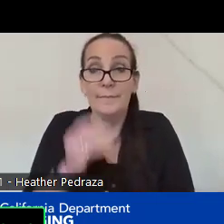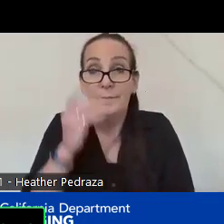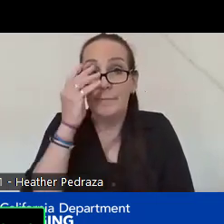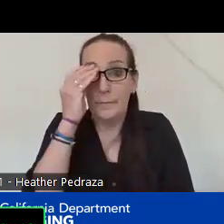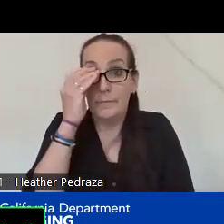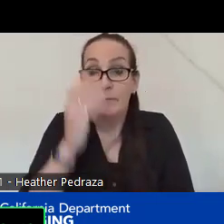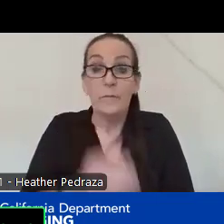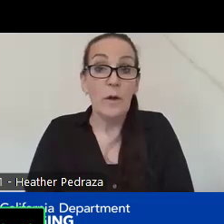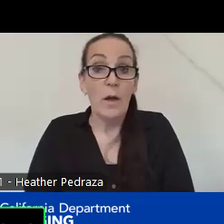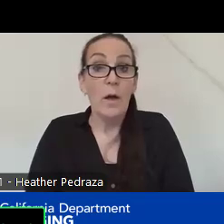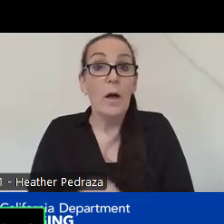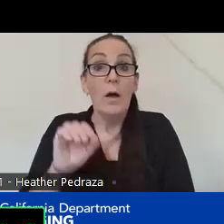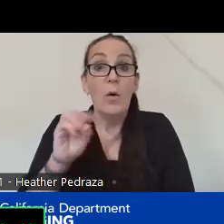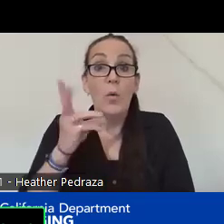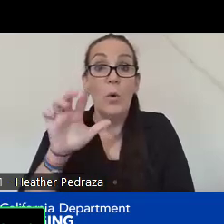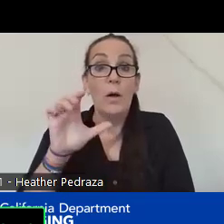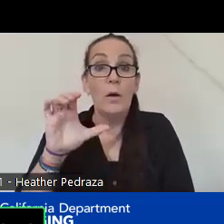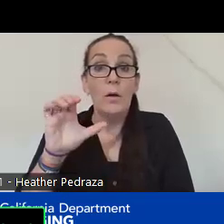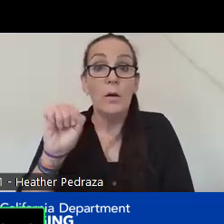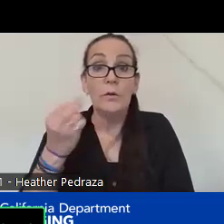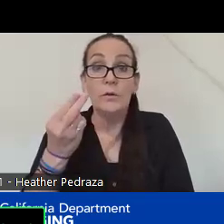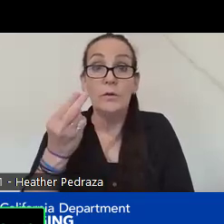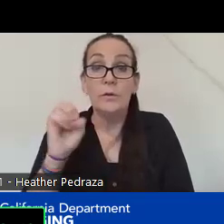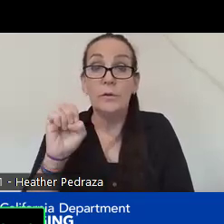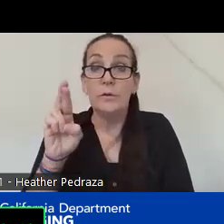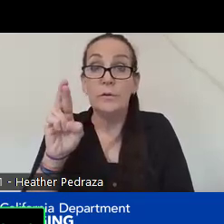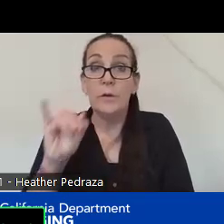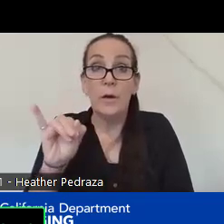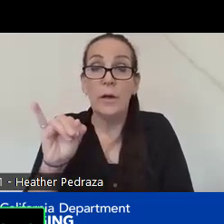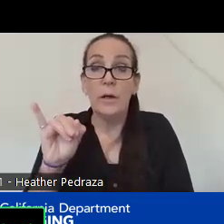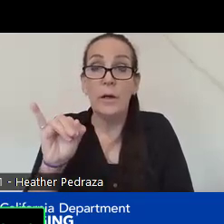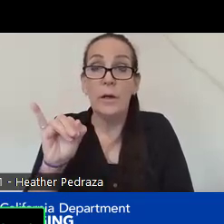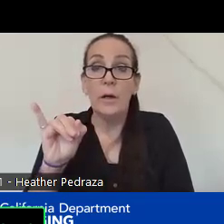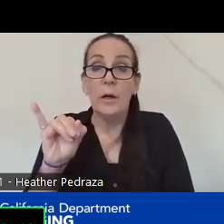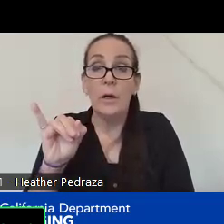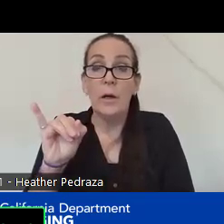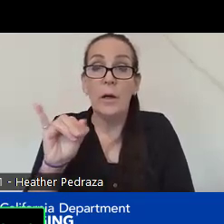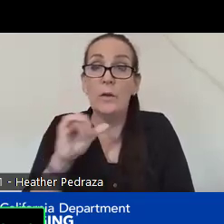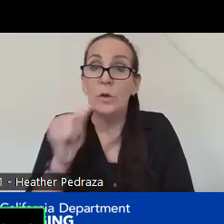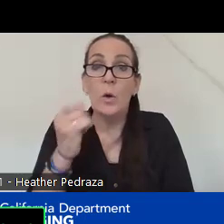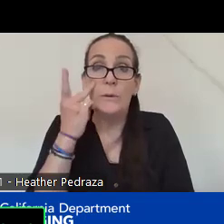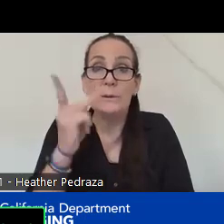Well, Sherry, that was I don't see any more hands.